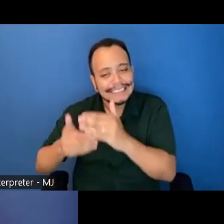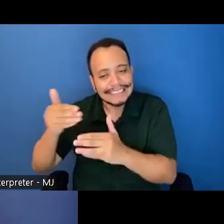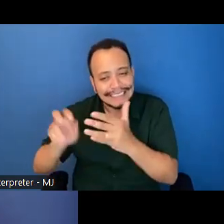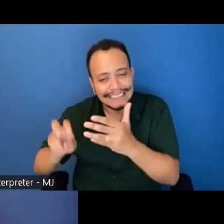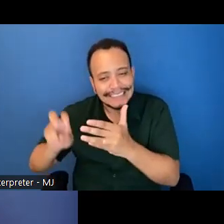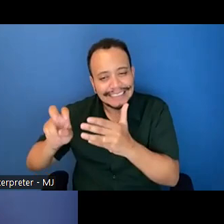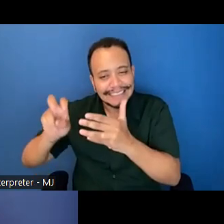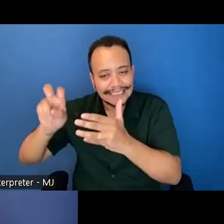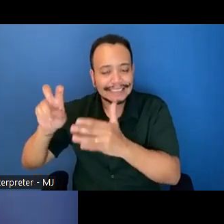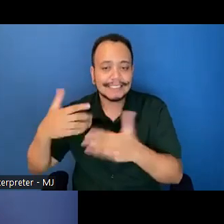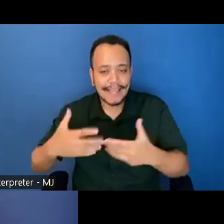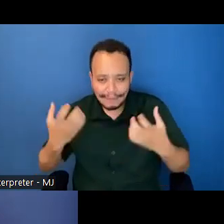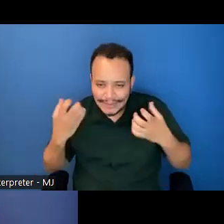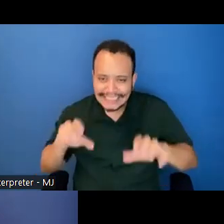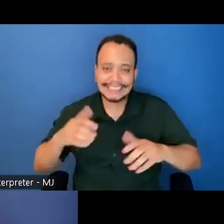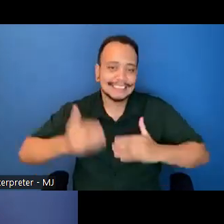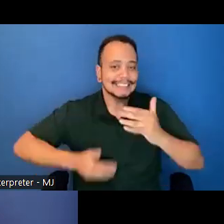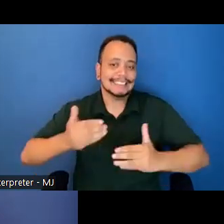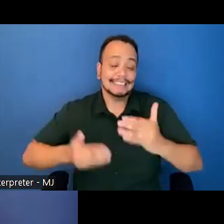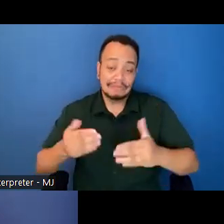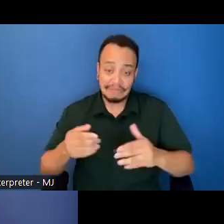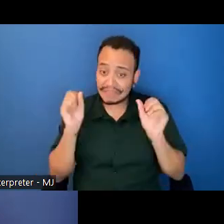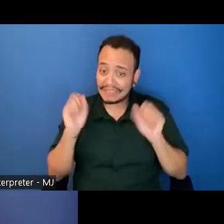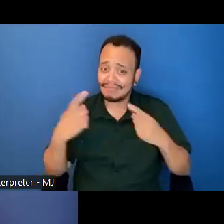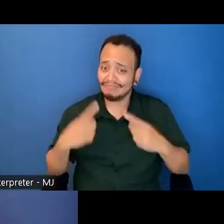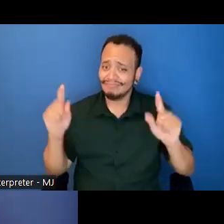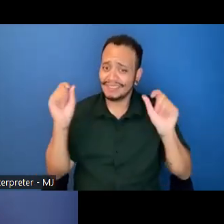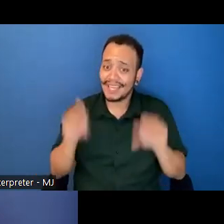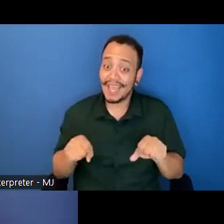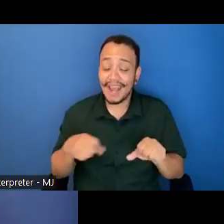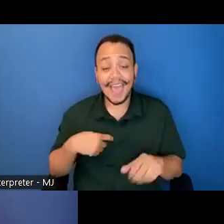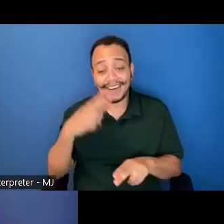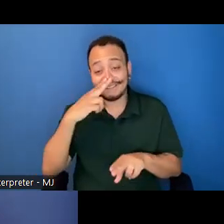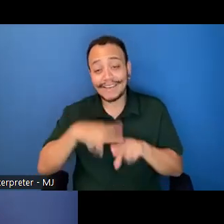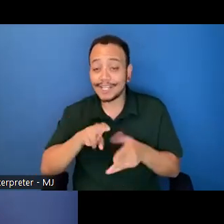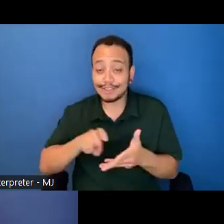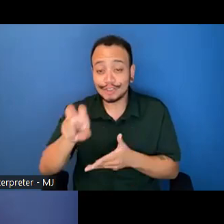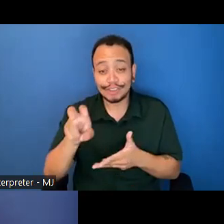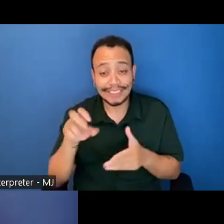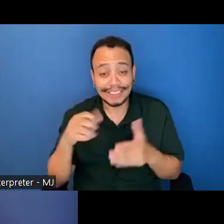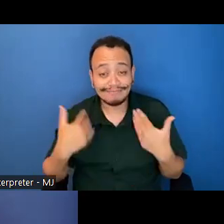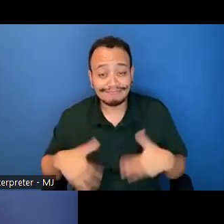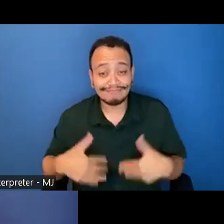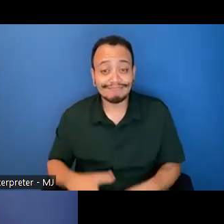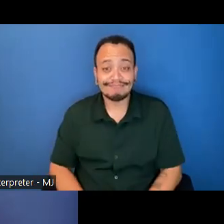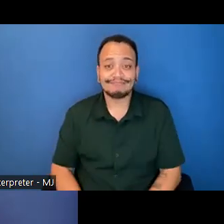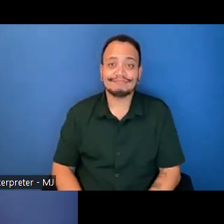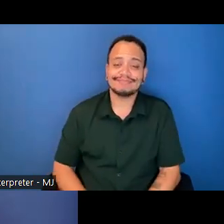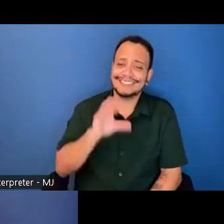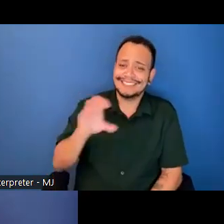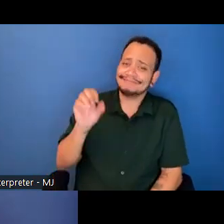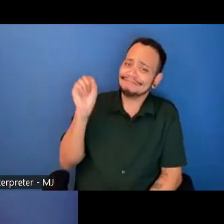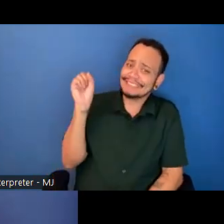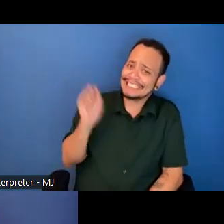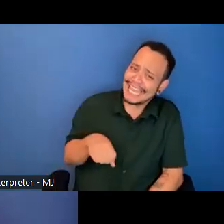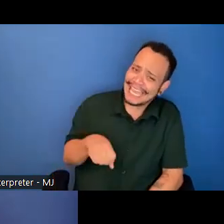those skill sets, but it Yeah. certainly is possible. And it's a fun journey doing it too, as well. It can be,